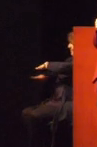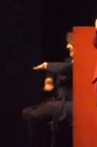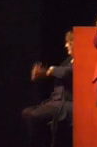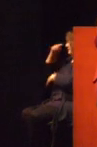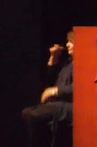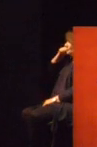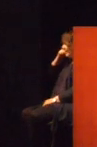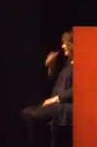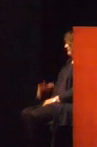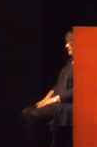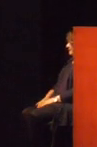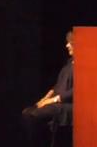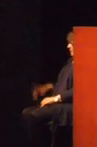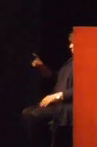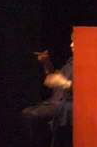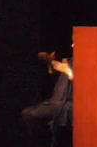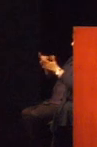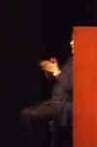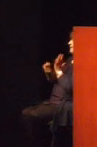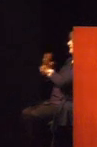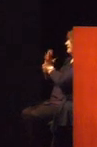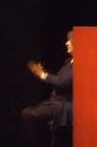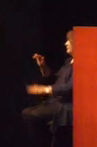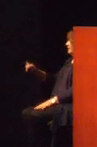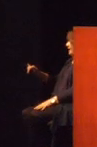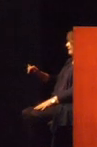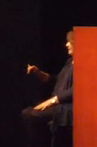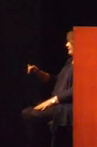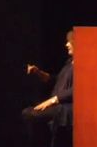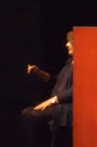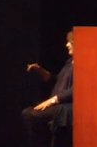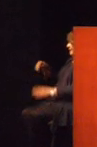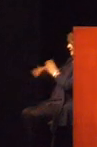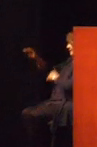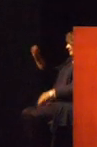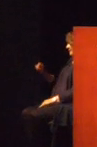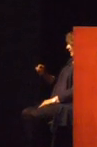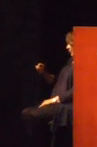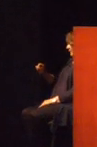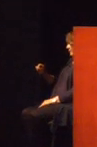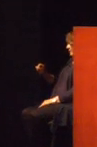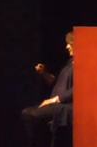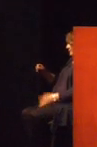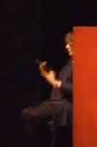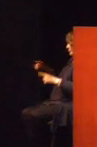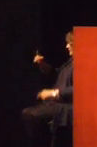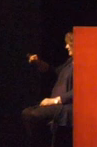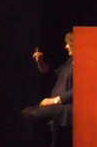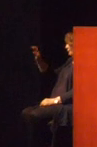fact, one way that they demonstrate this is that in the South, during Jim